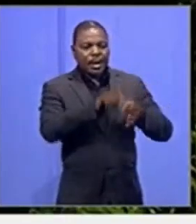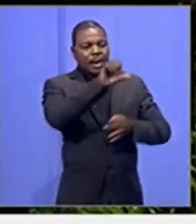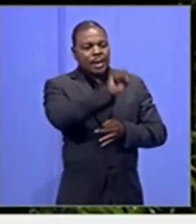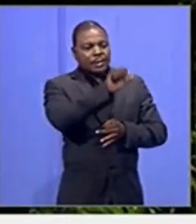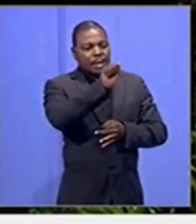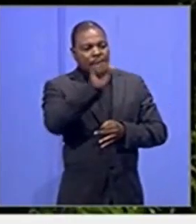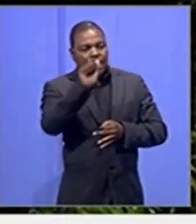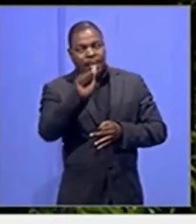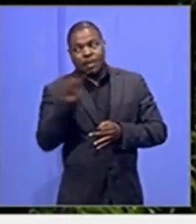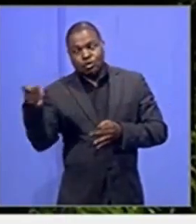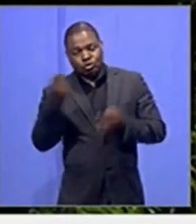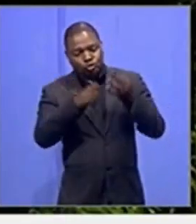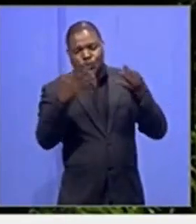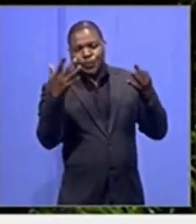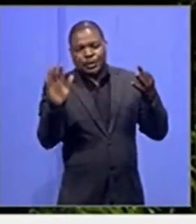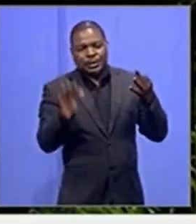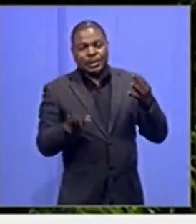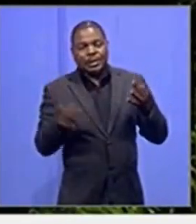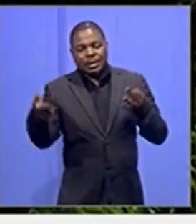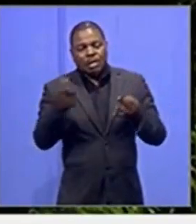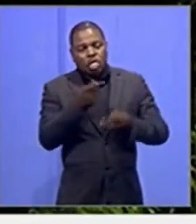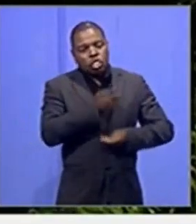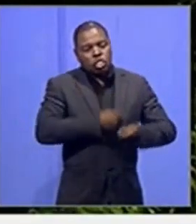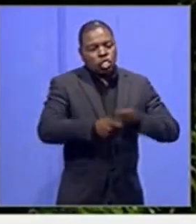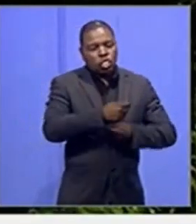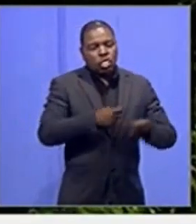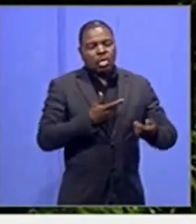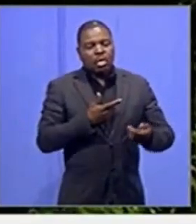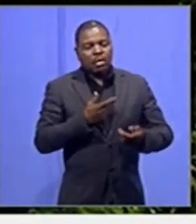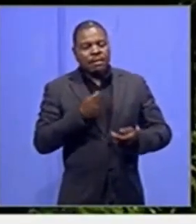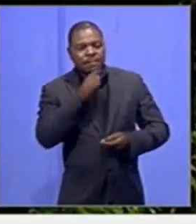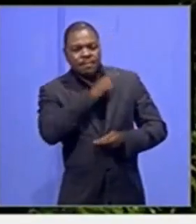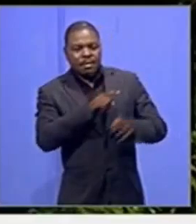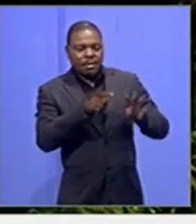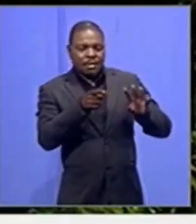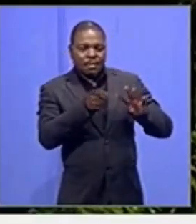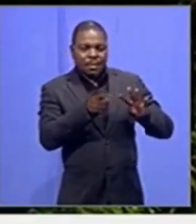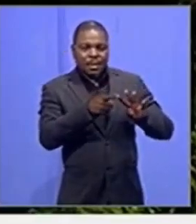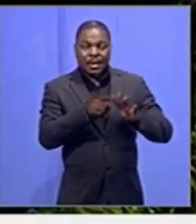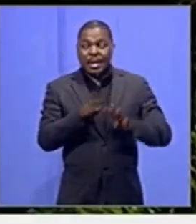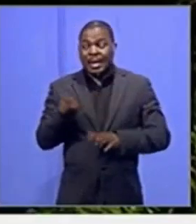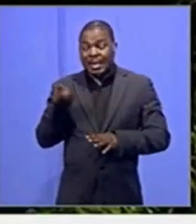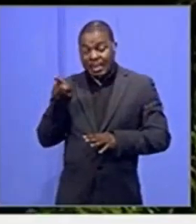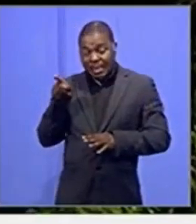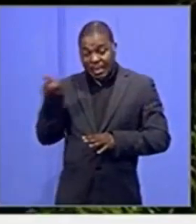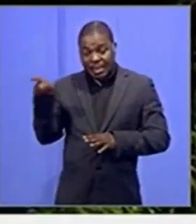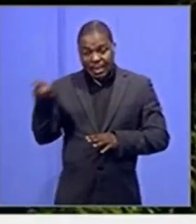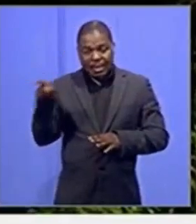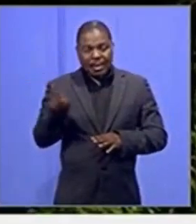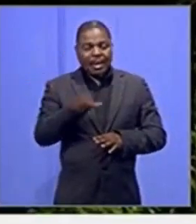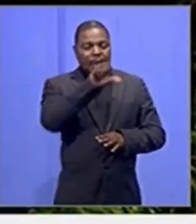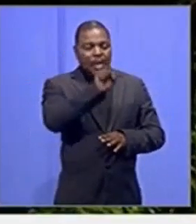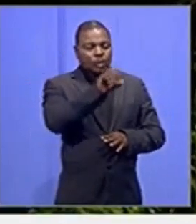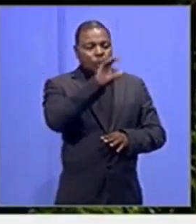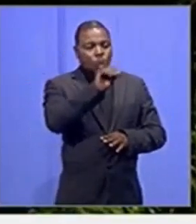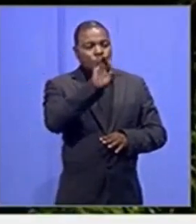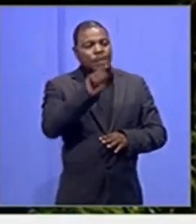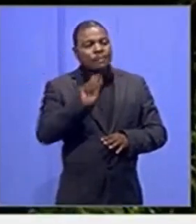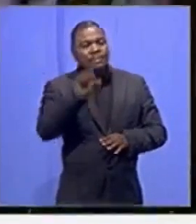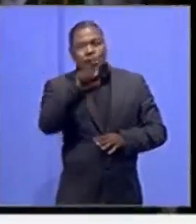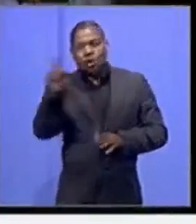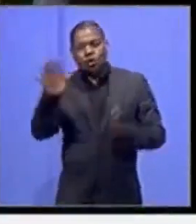SAA in a dodgy dealing, is the one that is destroying state-owned